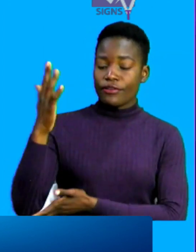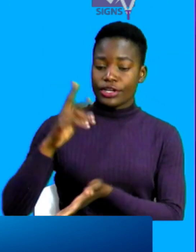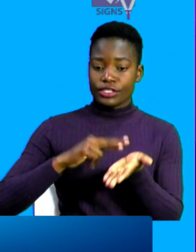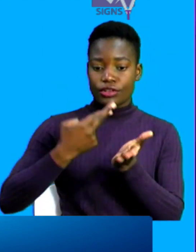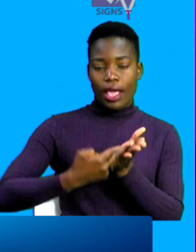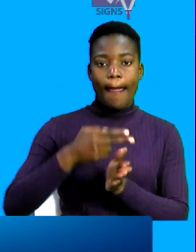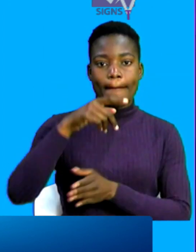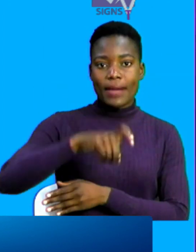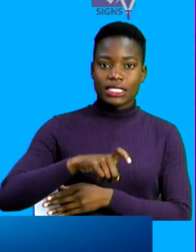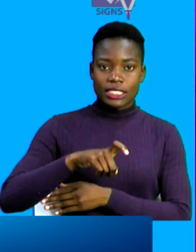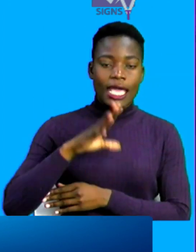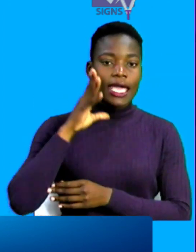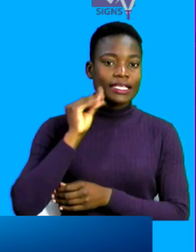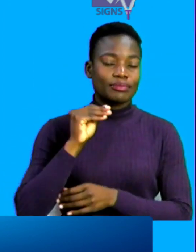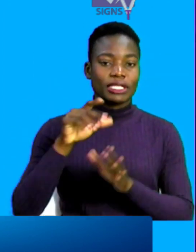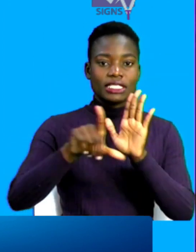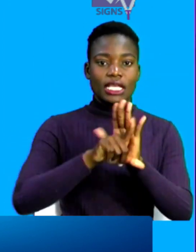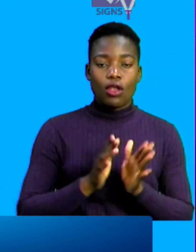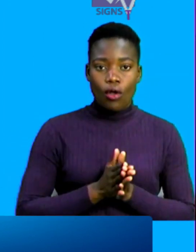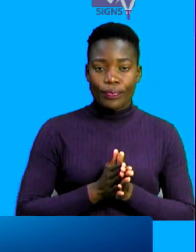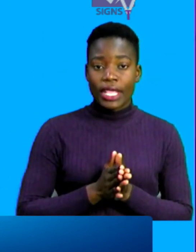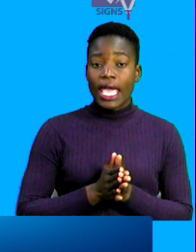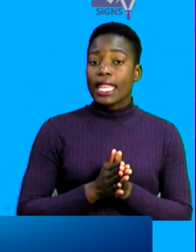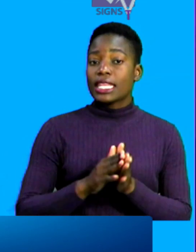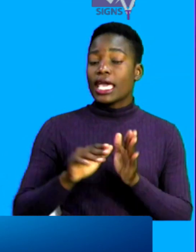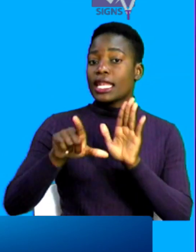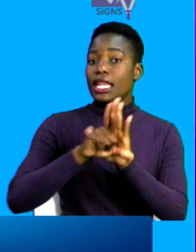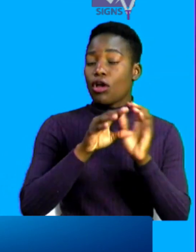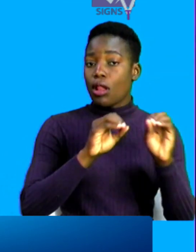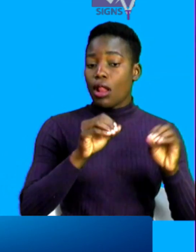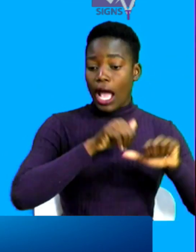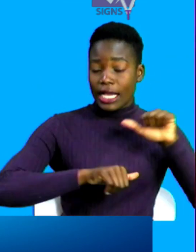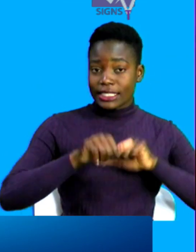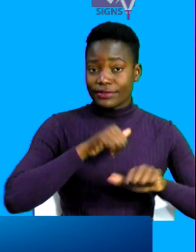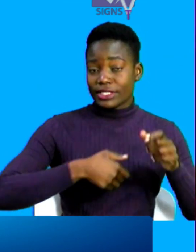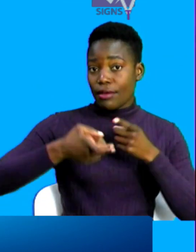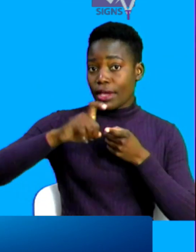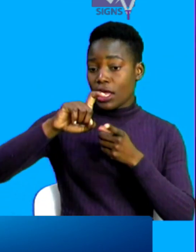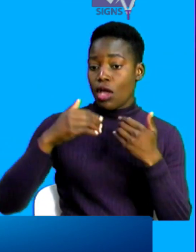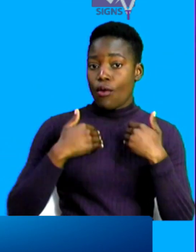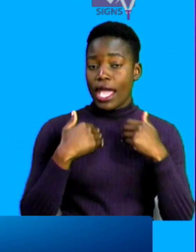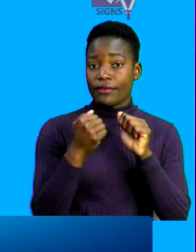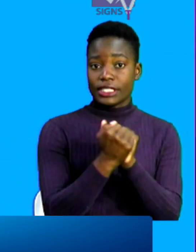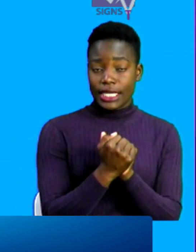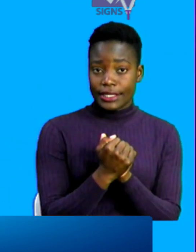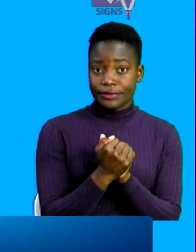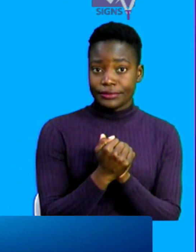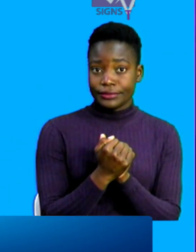full force of the law. The illegal activities are actually very rampant. We have 10